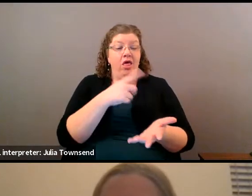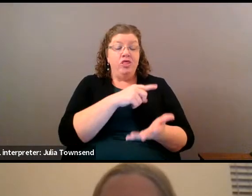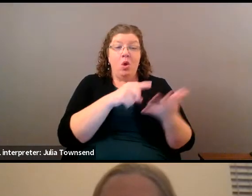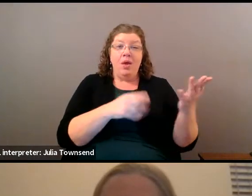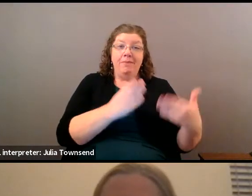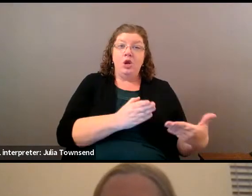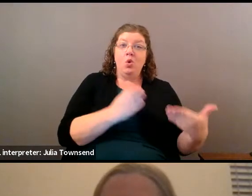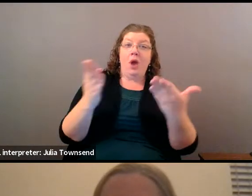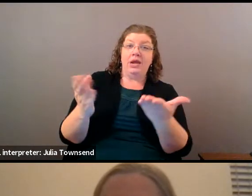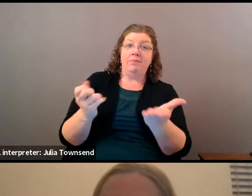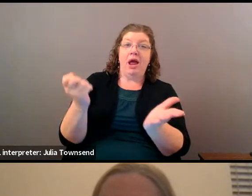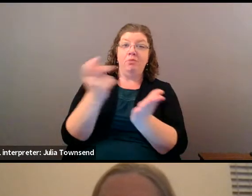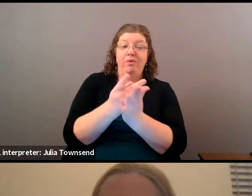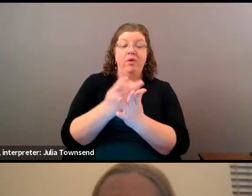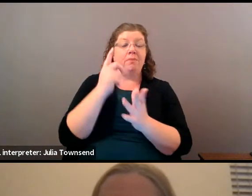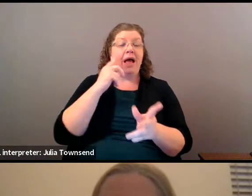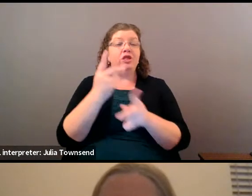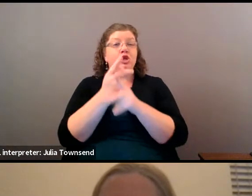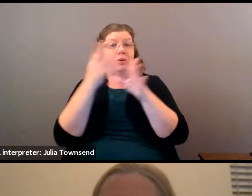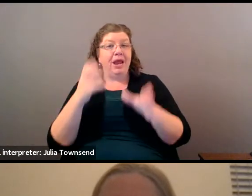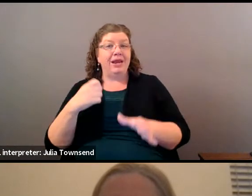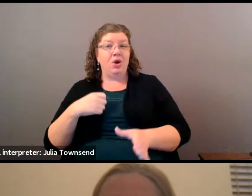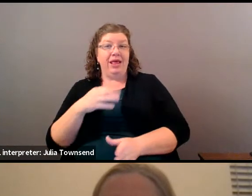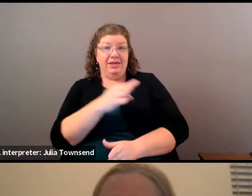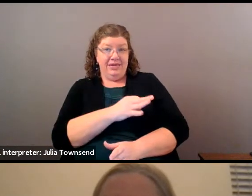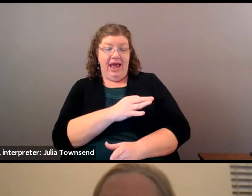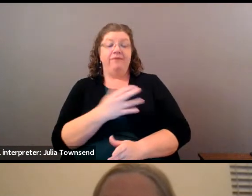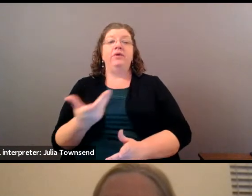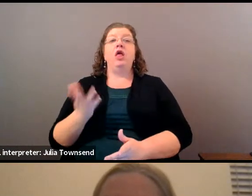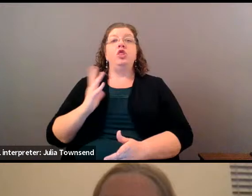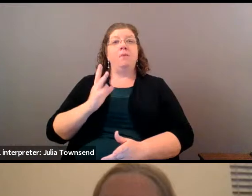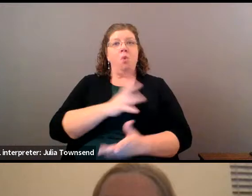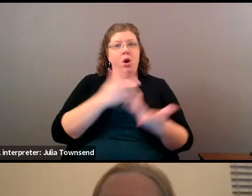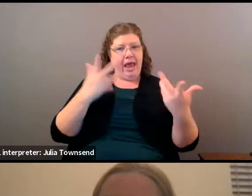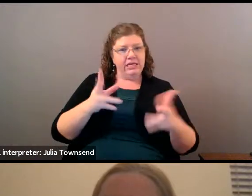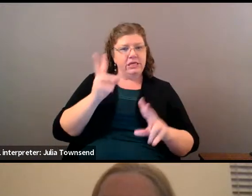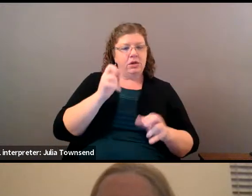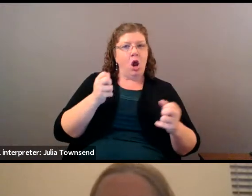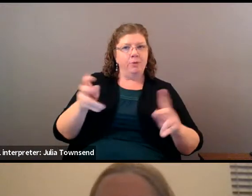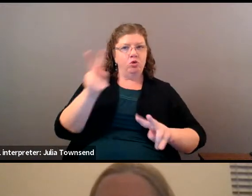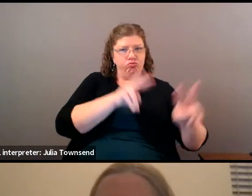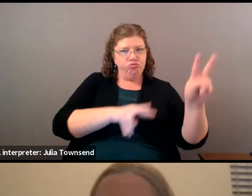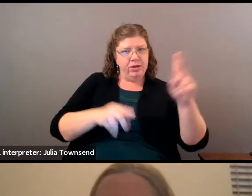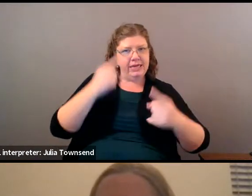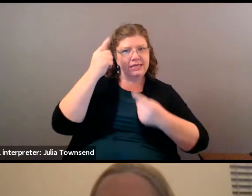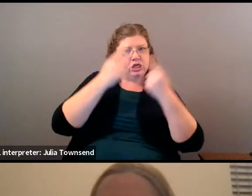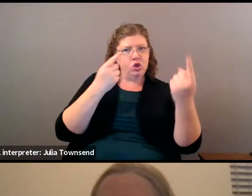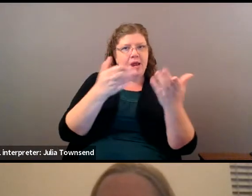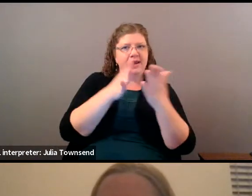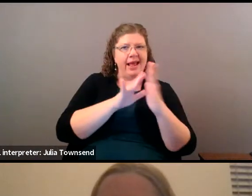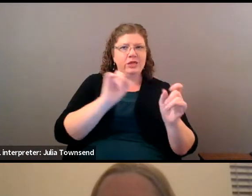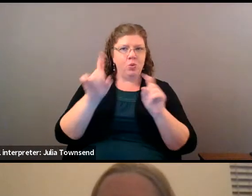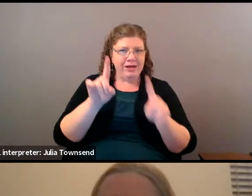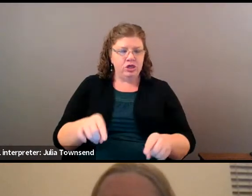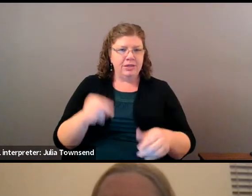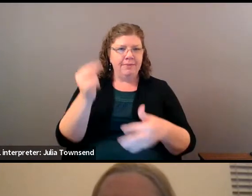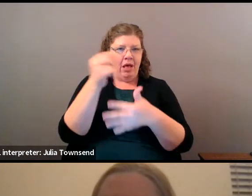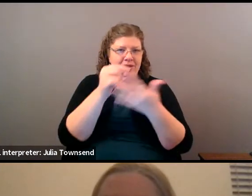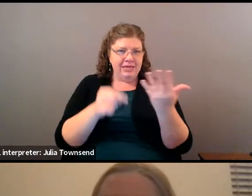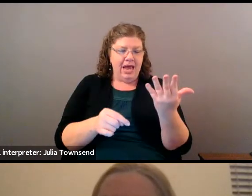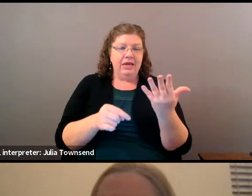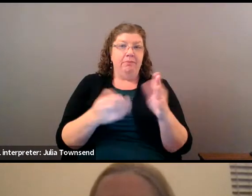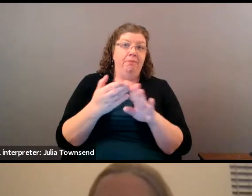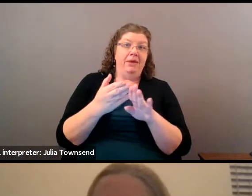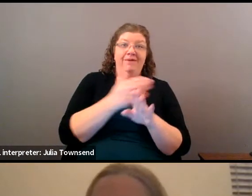by the superintendent and staff. And the board has had opportunity to consider and ask questions about these items before